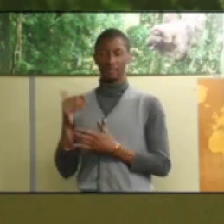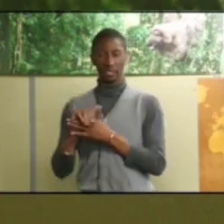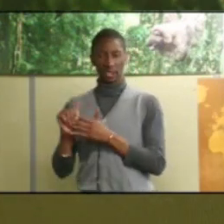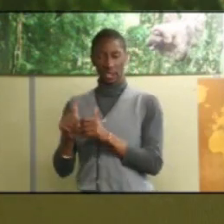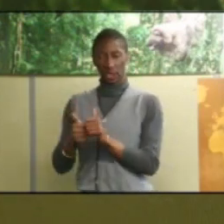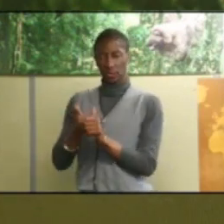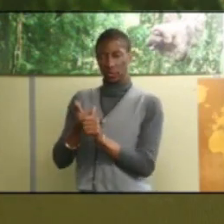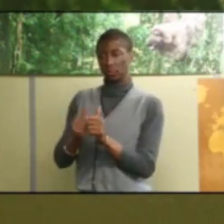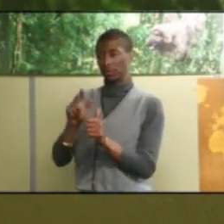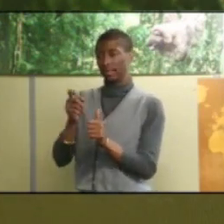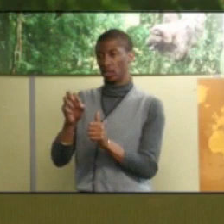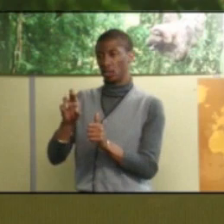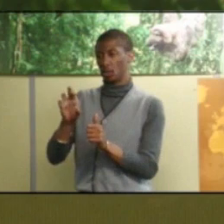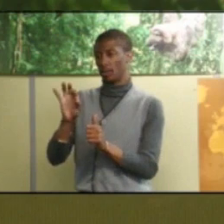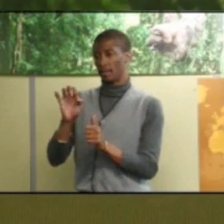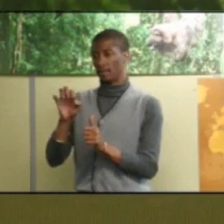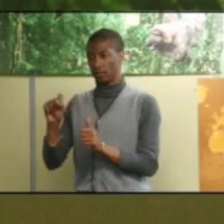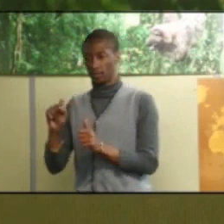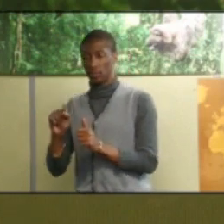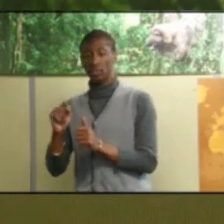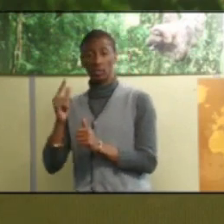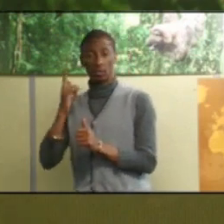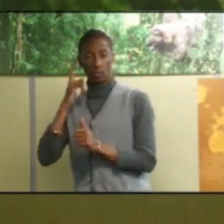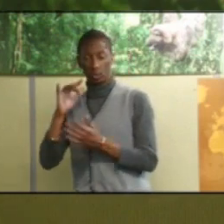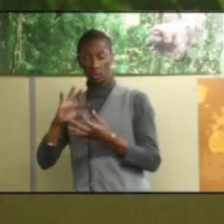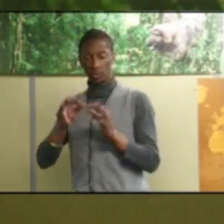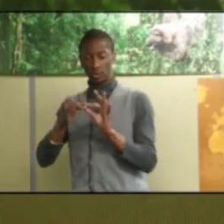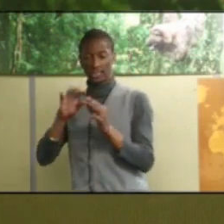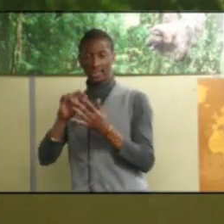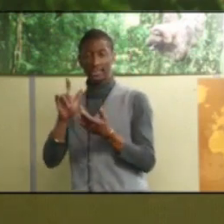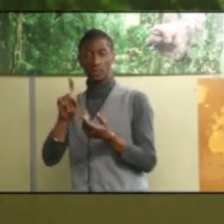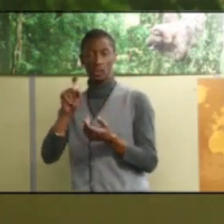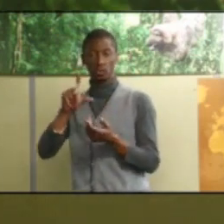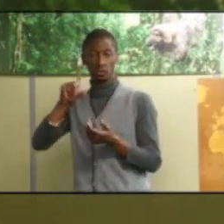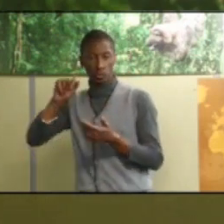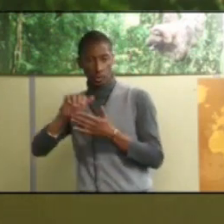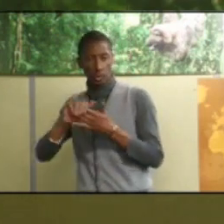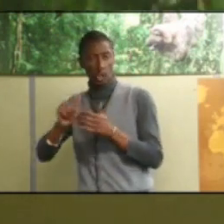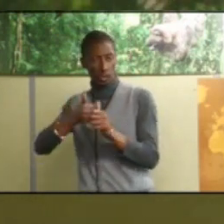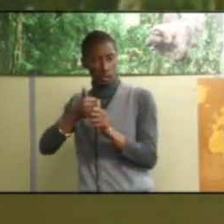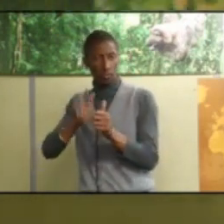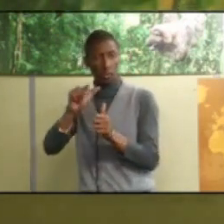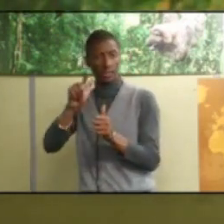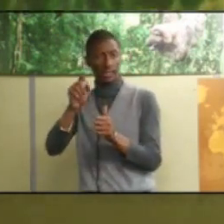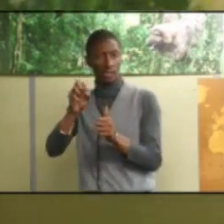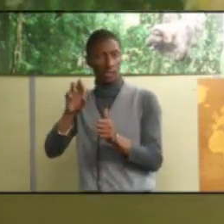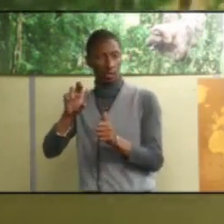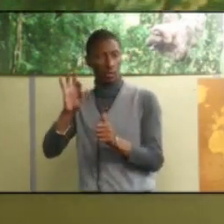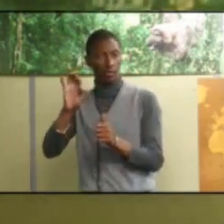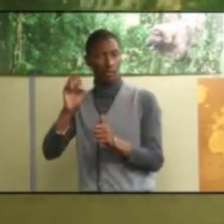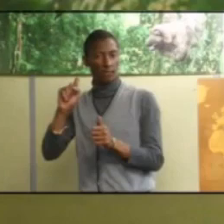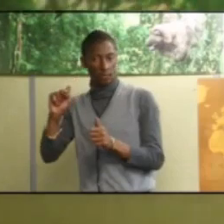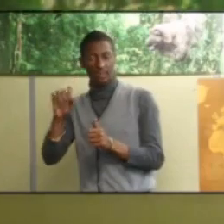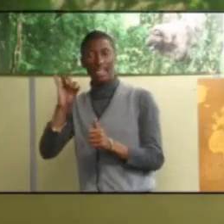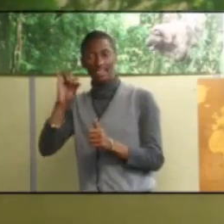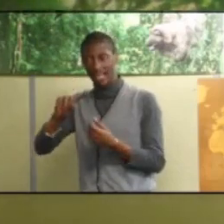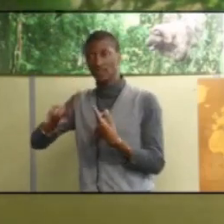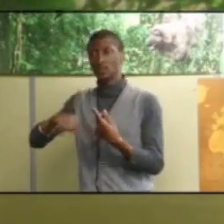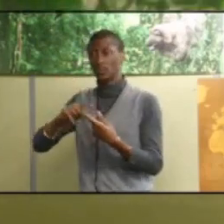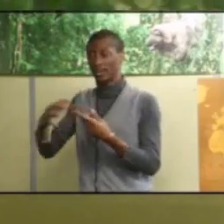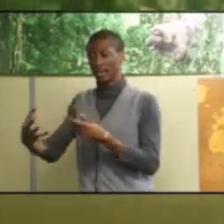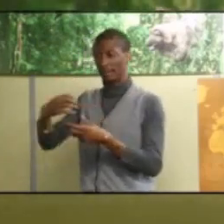The gold chain on the right runs about $120 a linear foot. So that's where involving the estimator